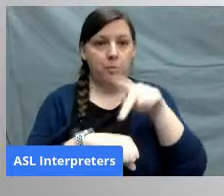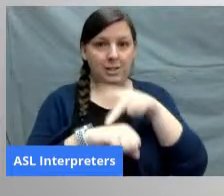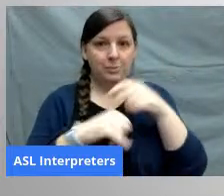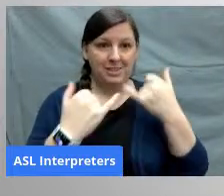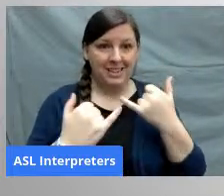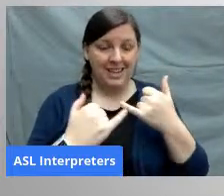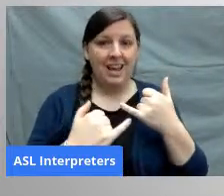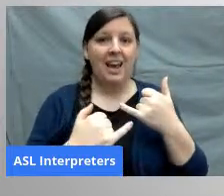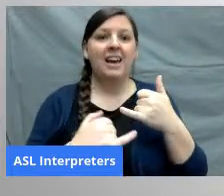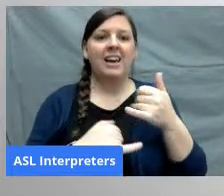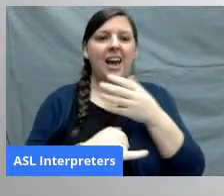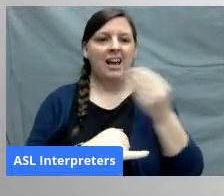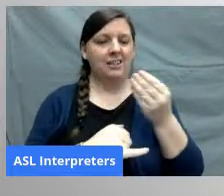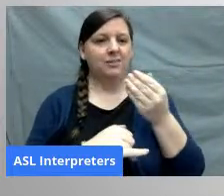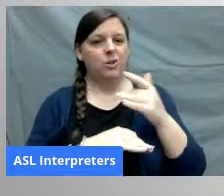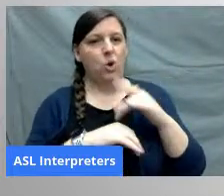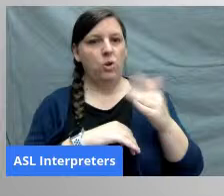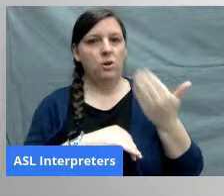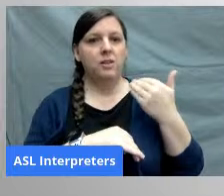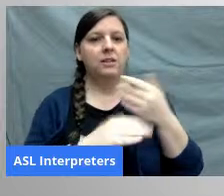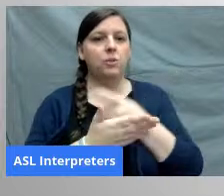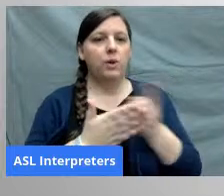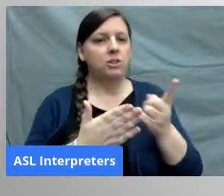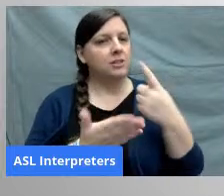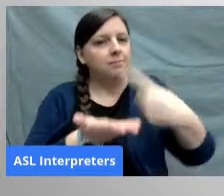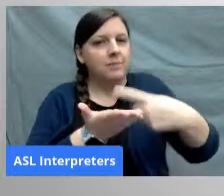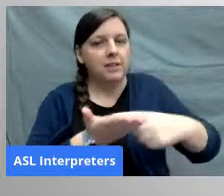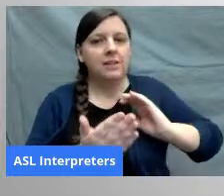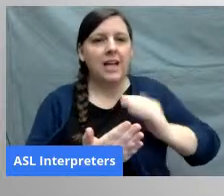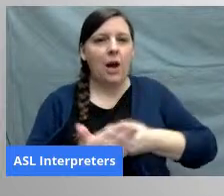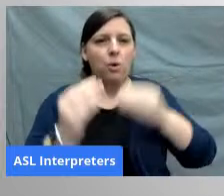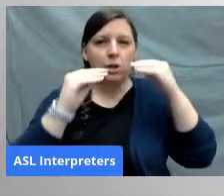talk about our instructional model moving forward.